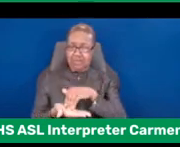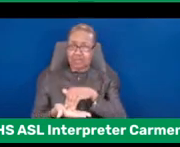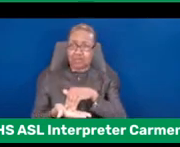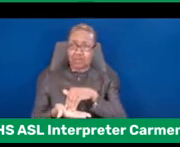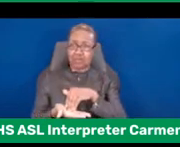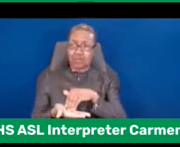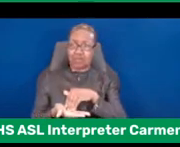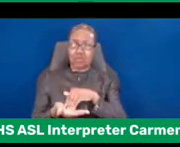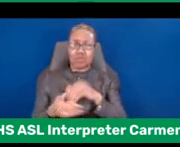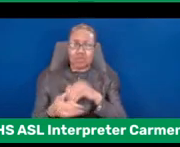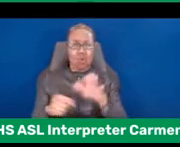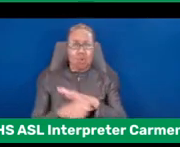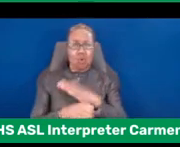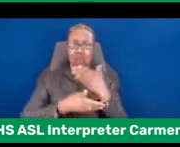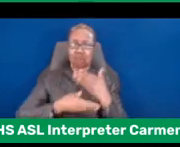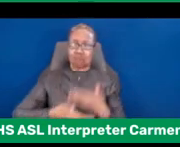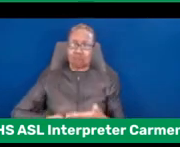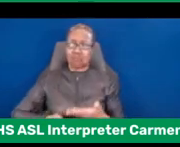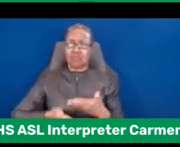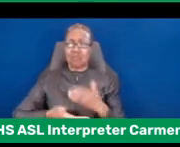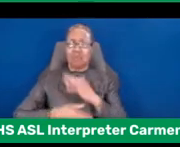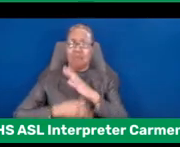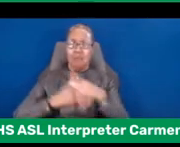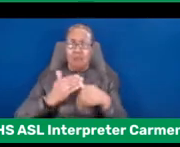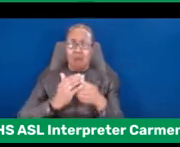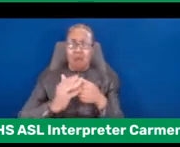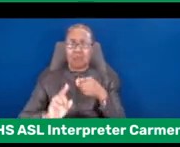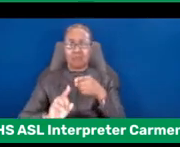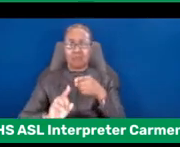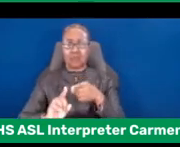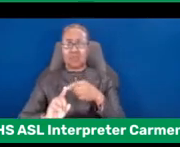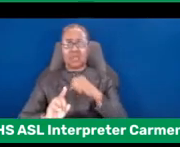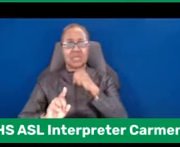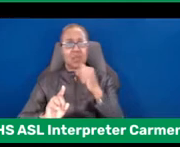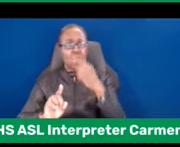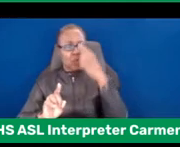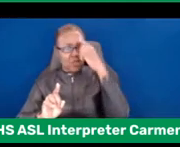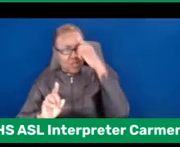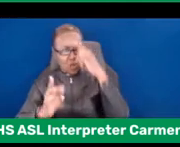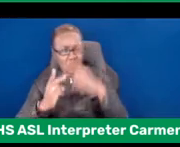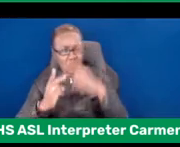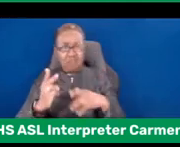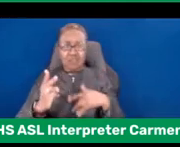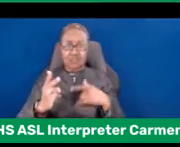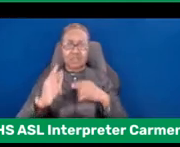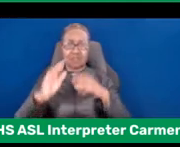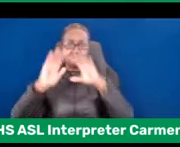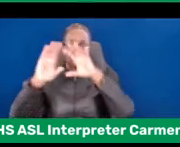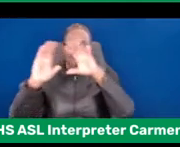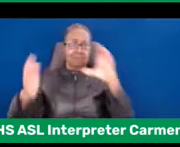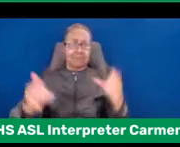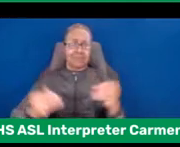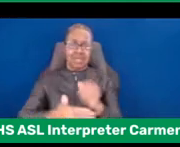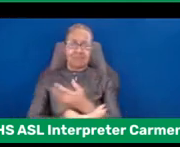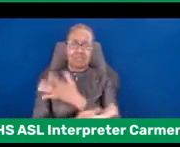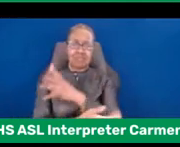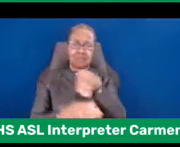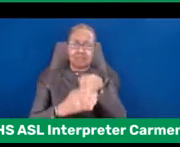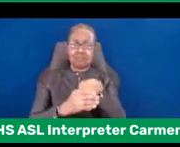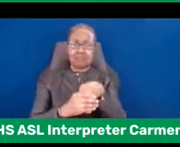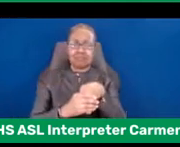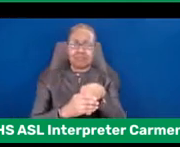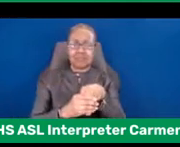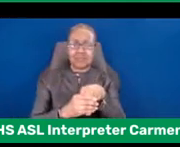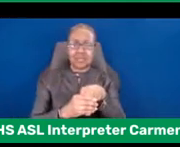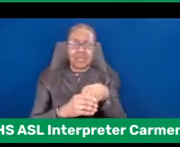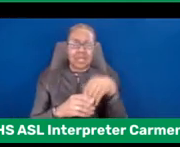being is all of your being, not just your thoughts or your feelings, but all of it together. And to be mindful